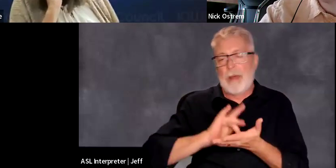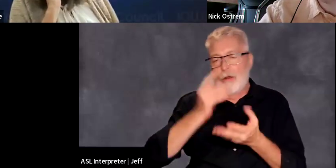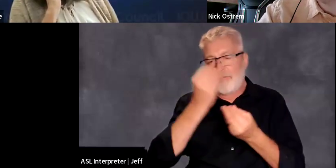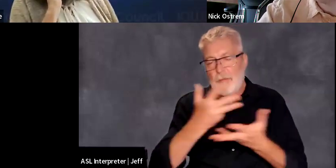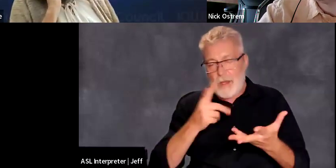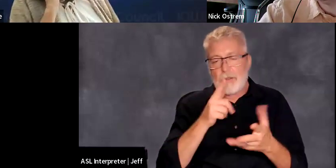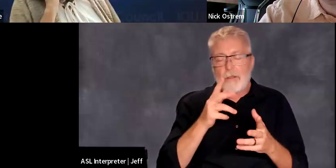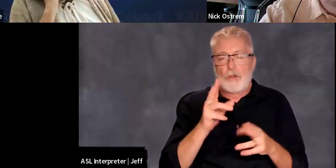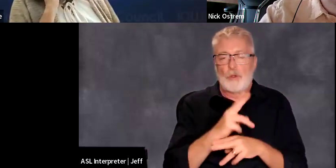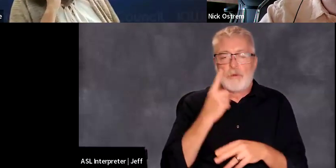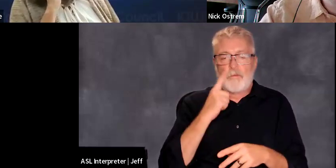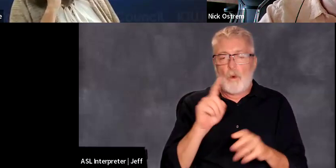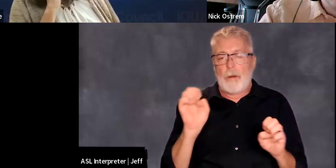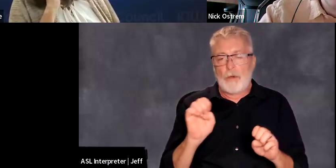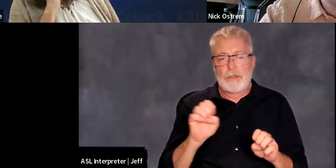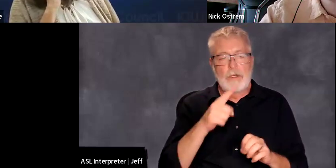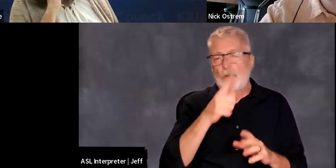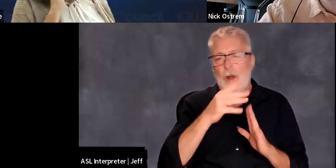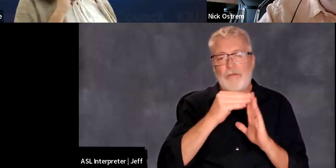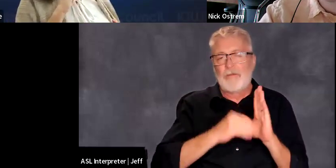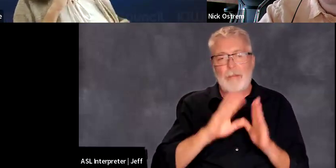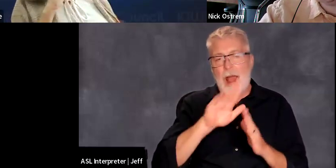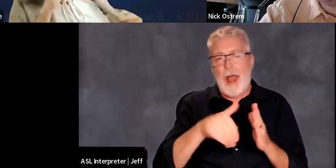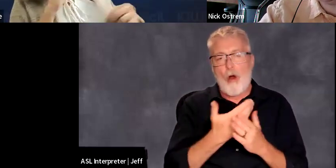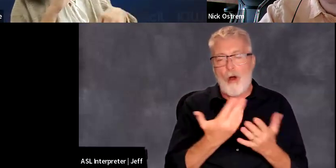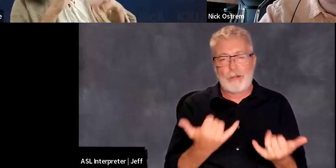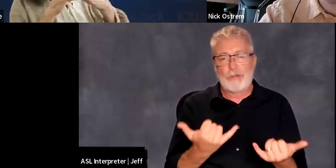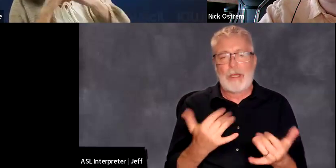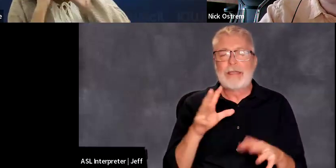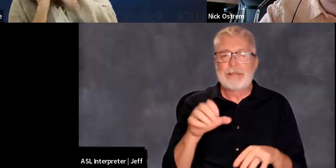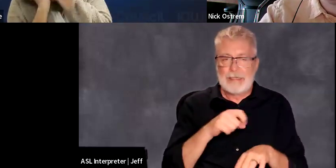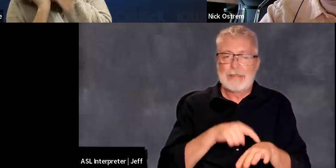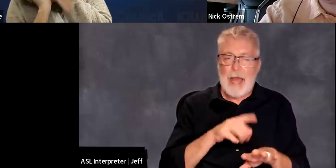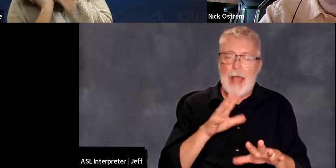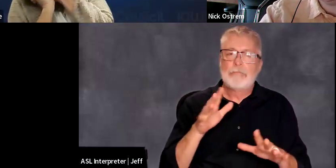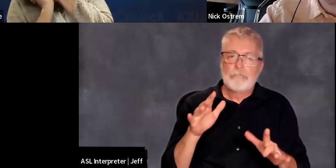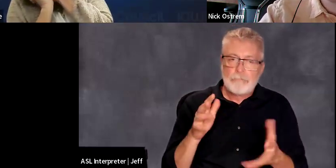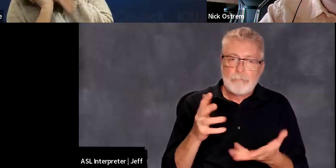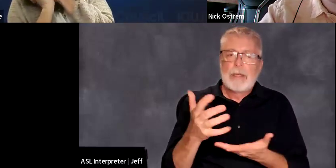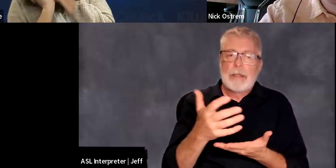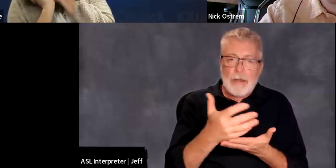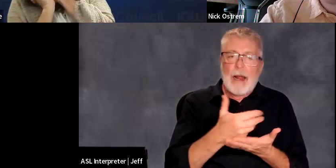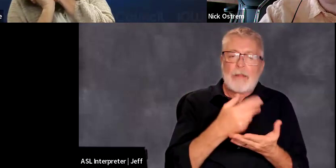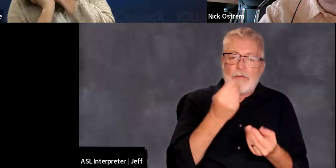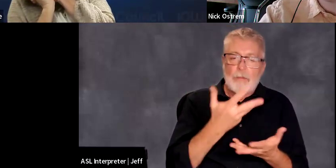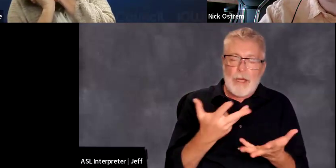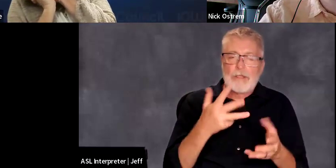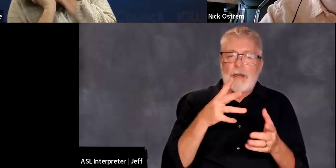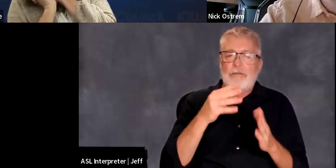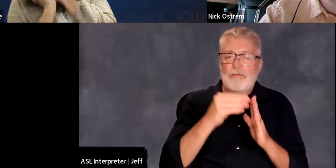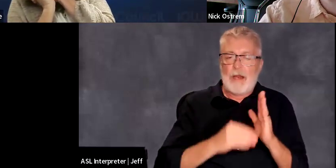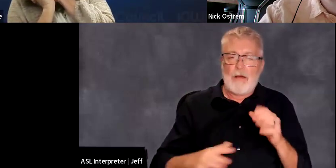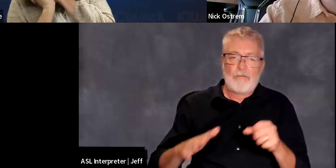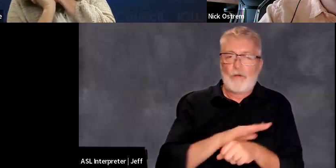emergency. These forms do not need to be completed all at once. Take time as needed to collect the information you need to thoroughly complete this